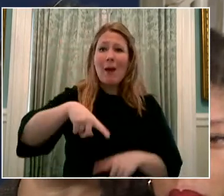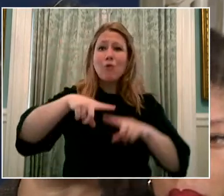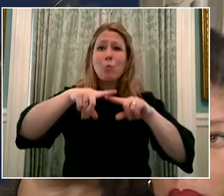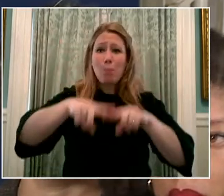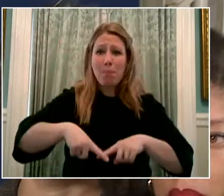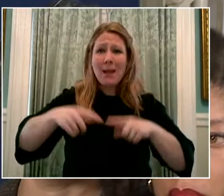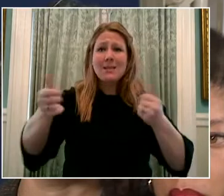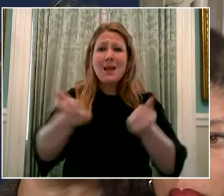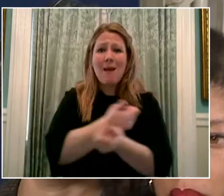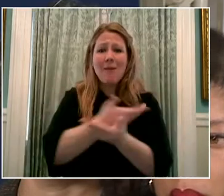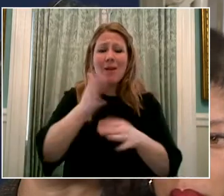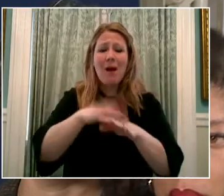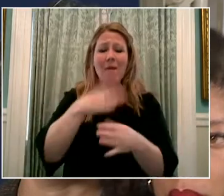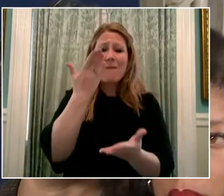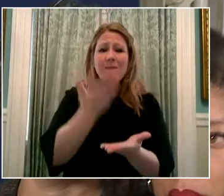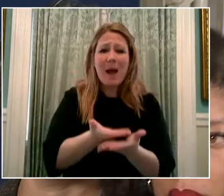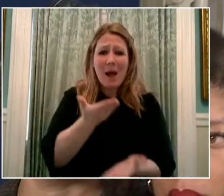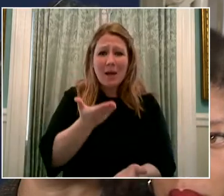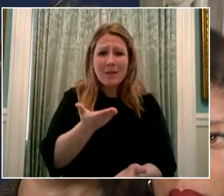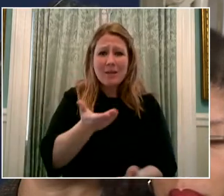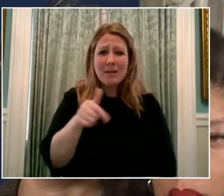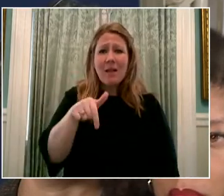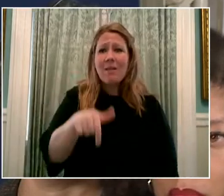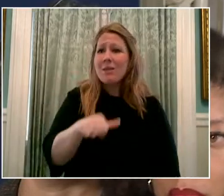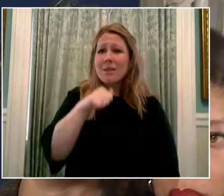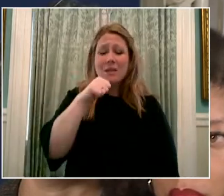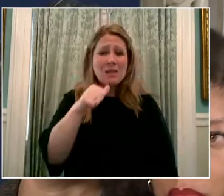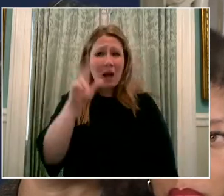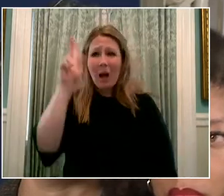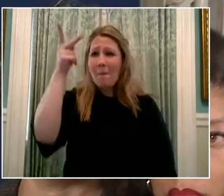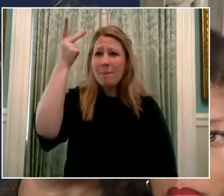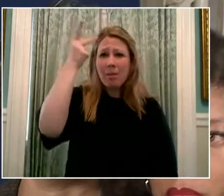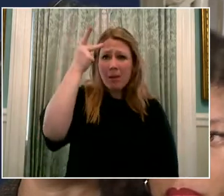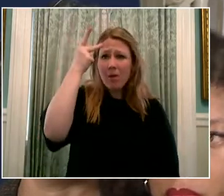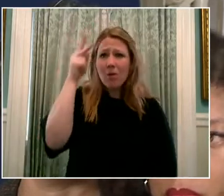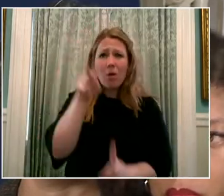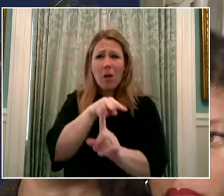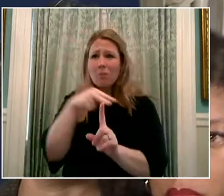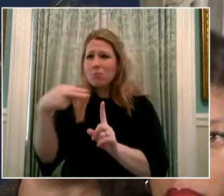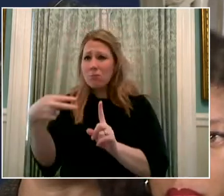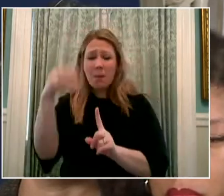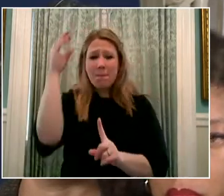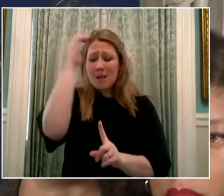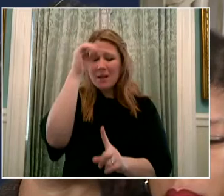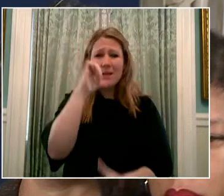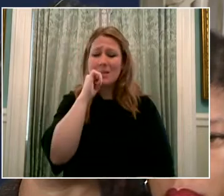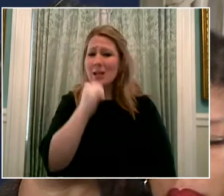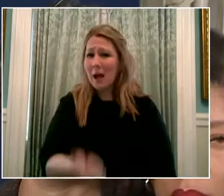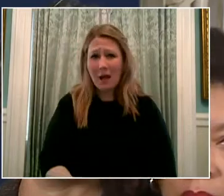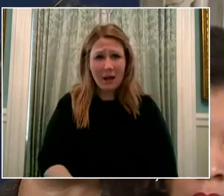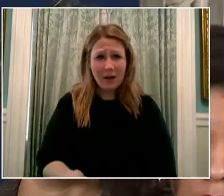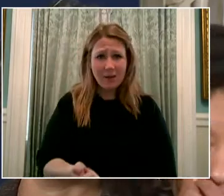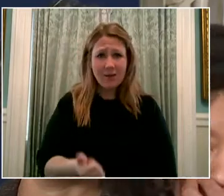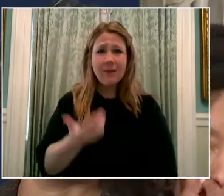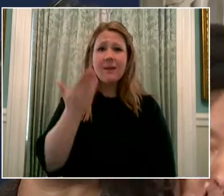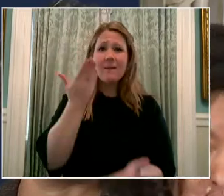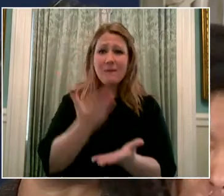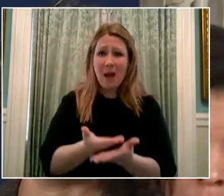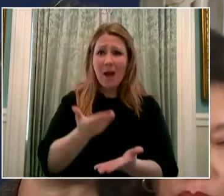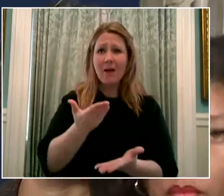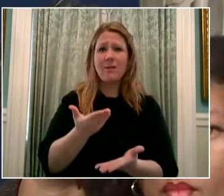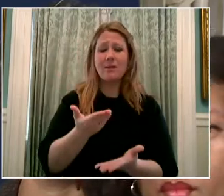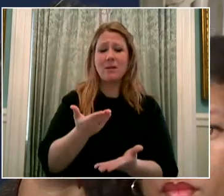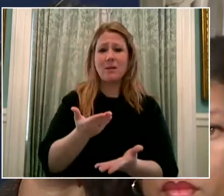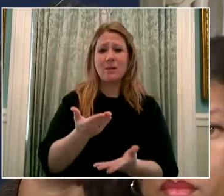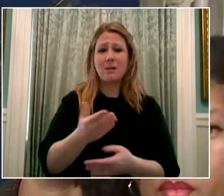This is not a talking point or sound bite. This is the facts. And when they all get on that page, then they